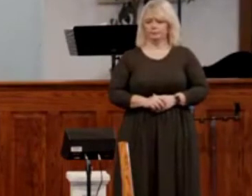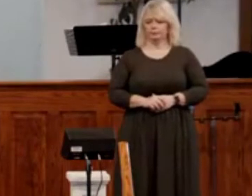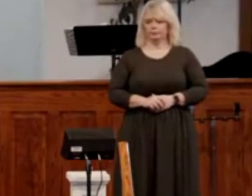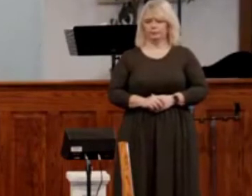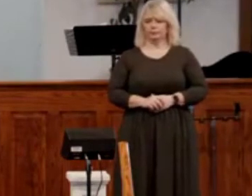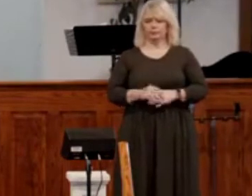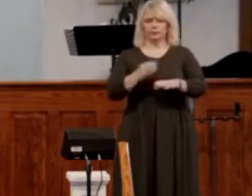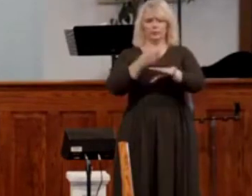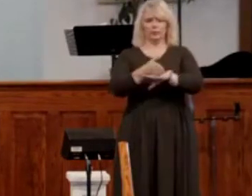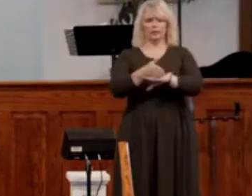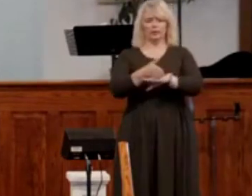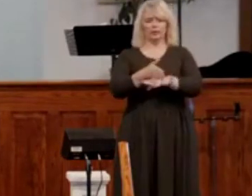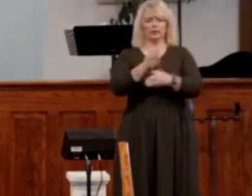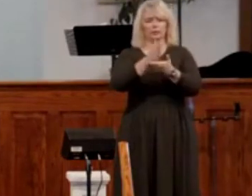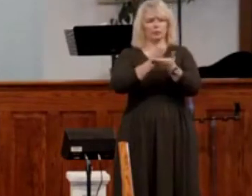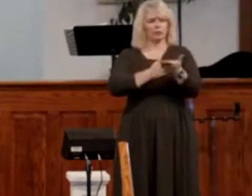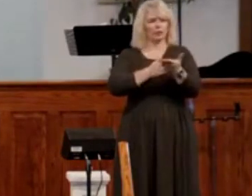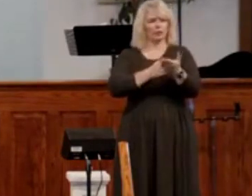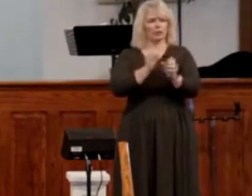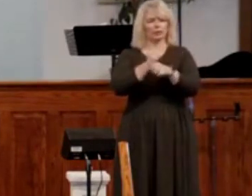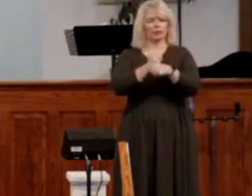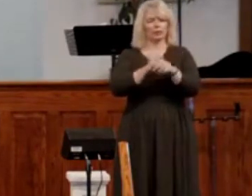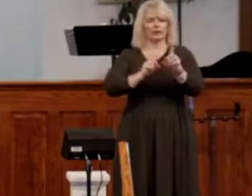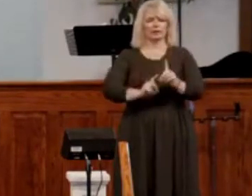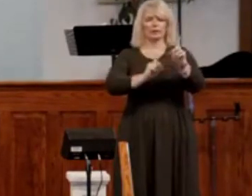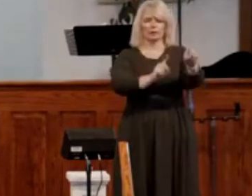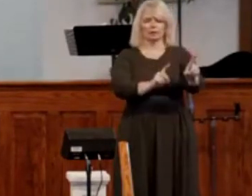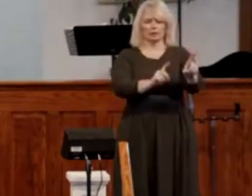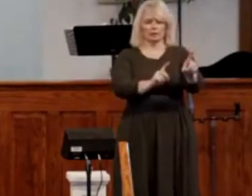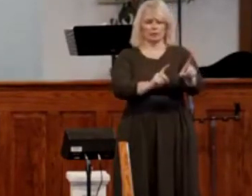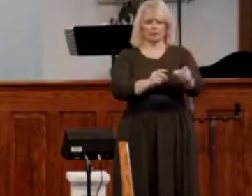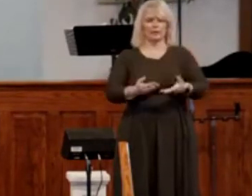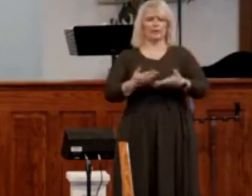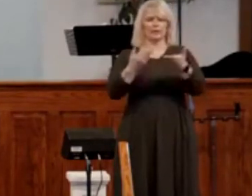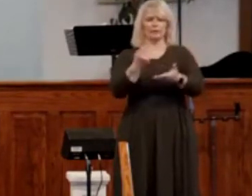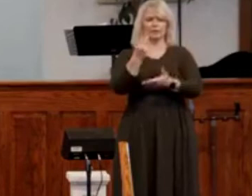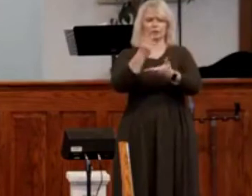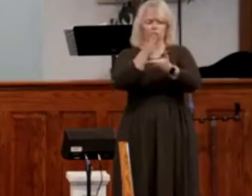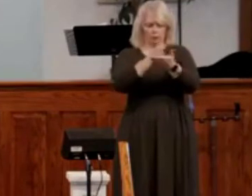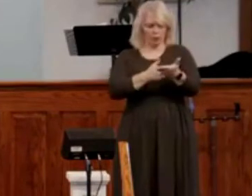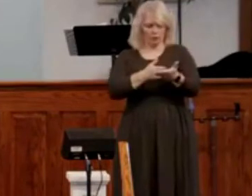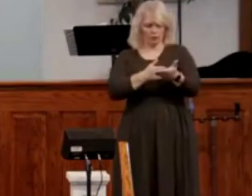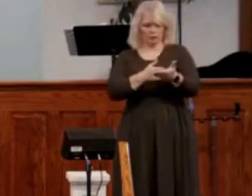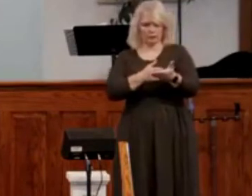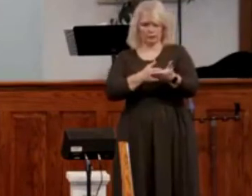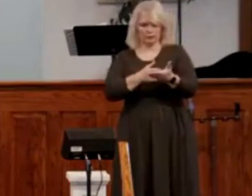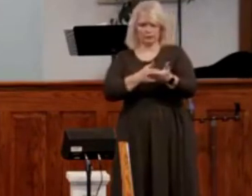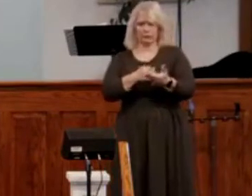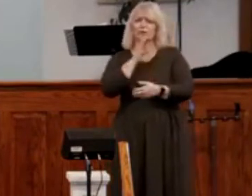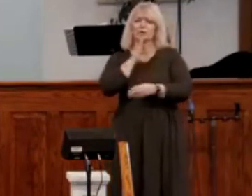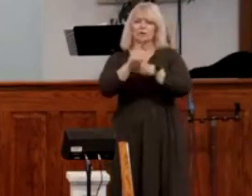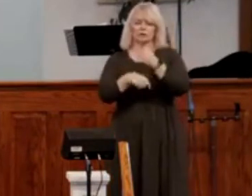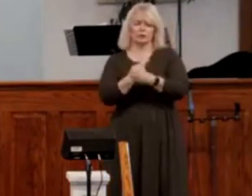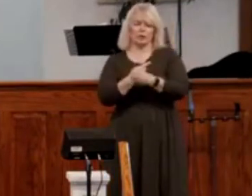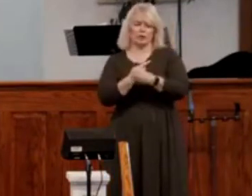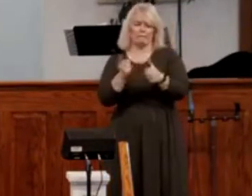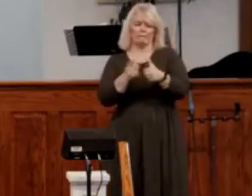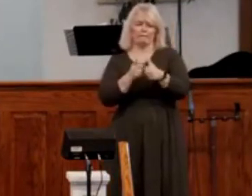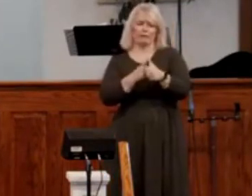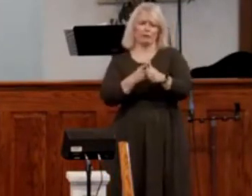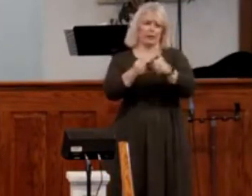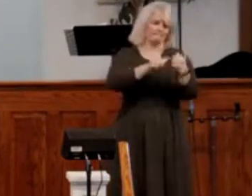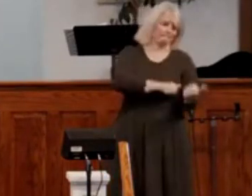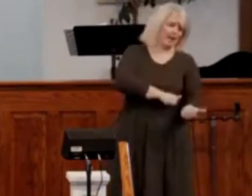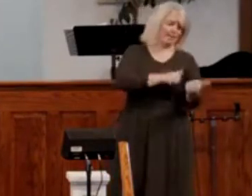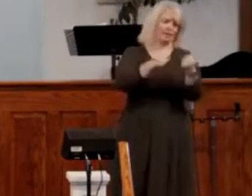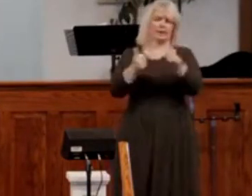Well, the next part of this, he says make disciples. He gives this in two parts. Making disciples has two parts. He talks about, first of all, baptize